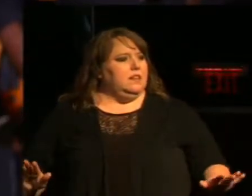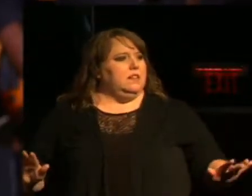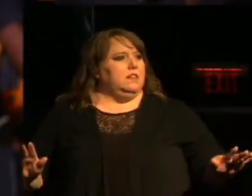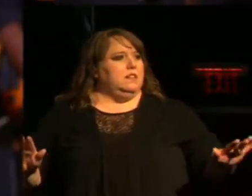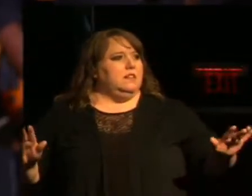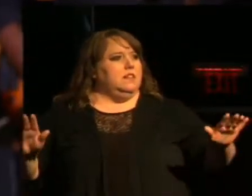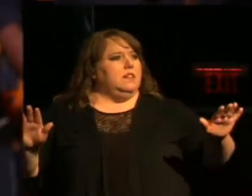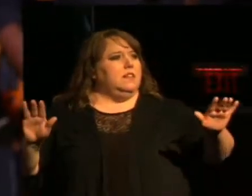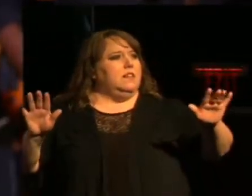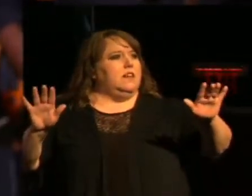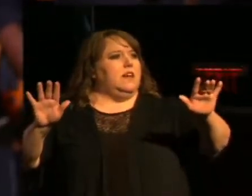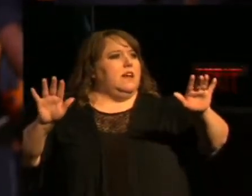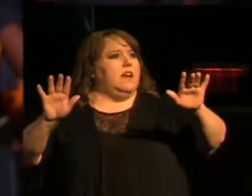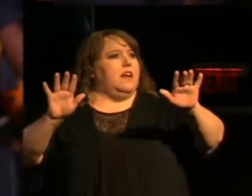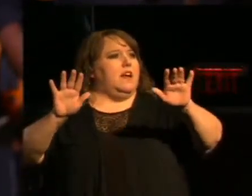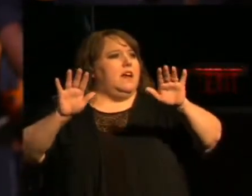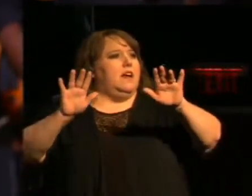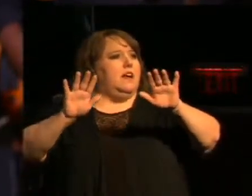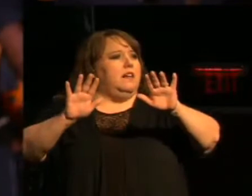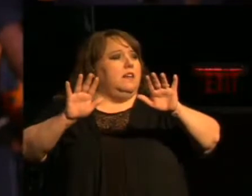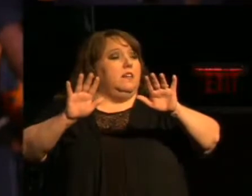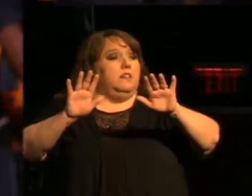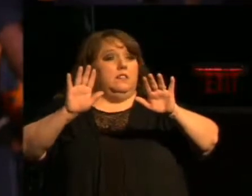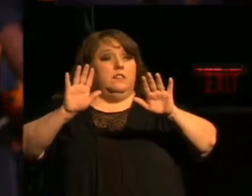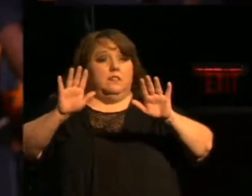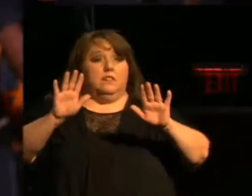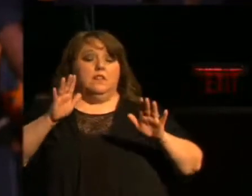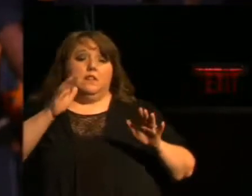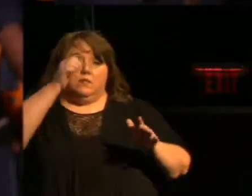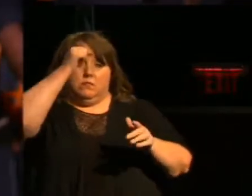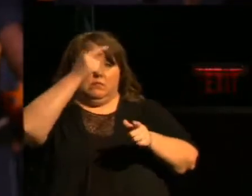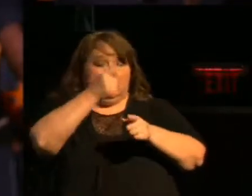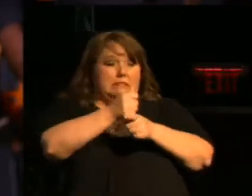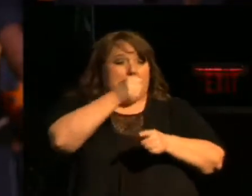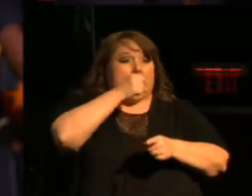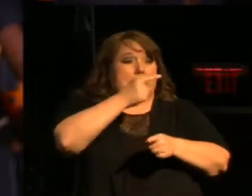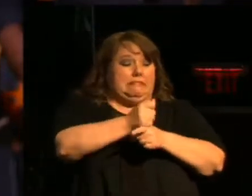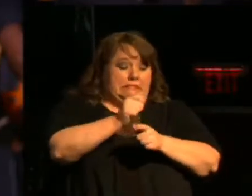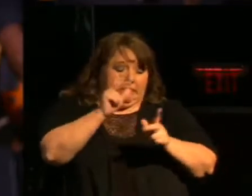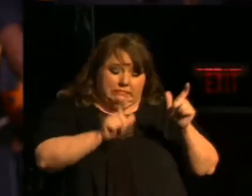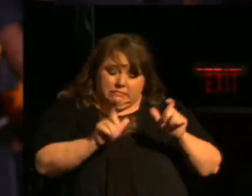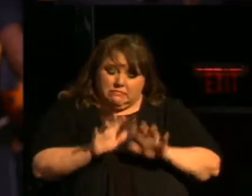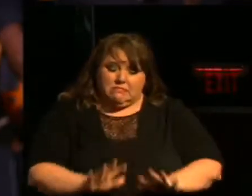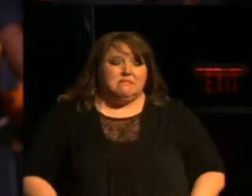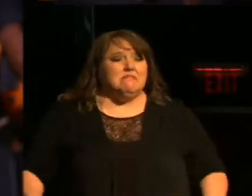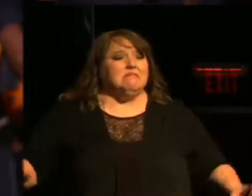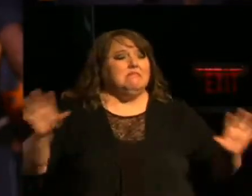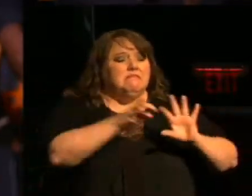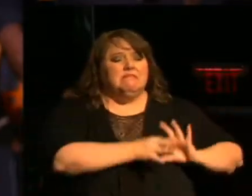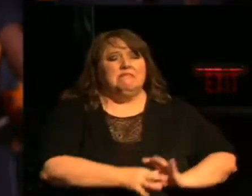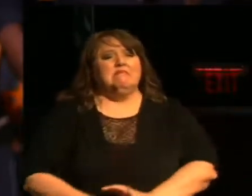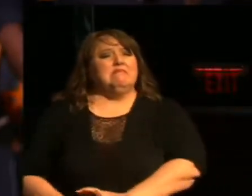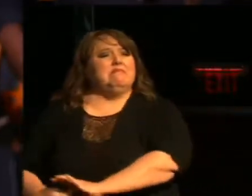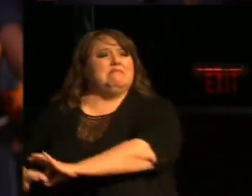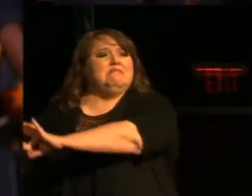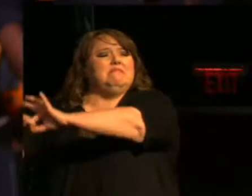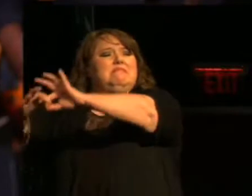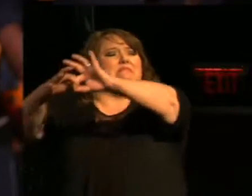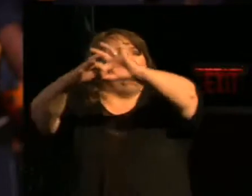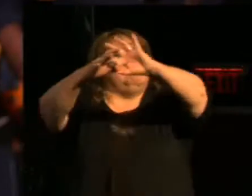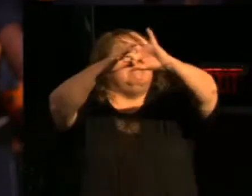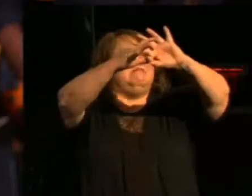Where could I go but to the Lord? Now then, there was Mr.